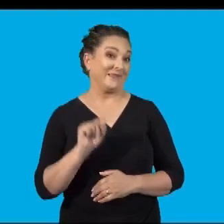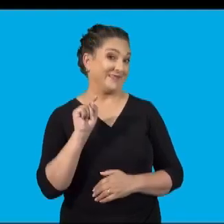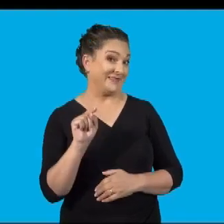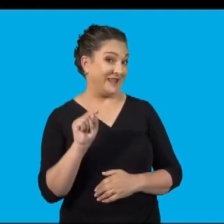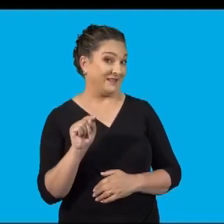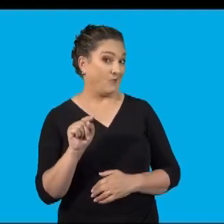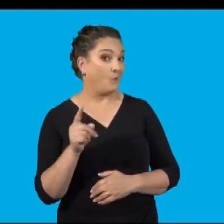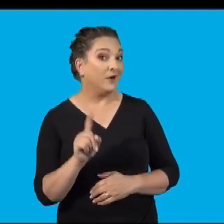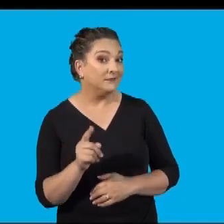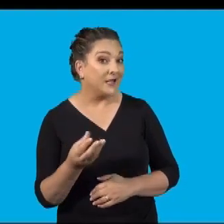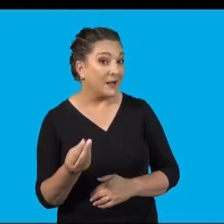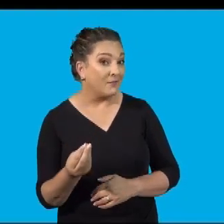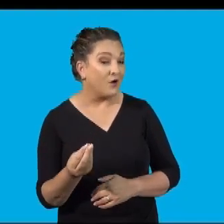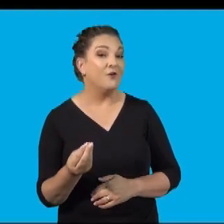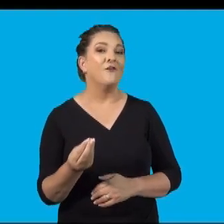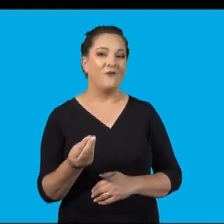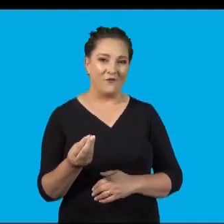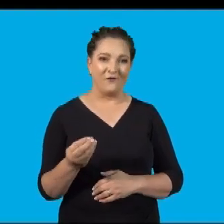115,000. That becomes my